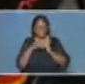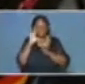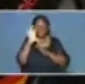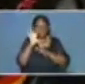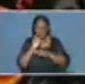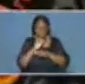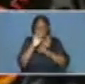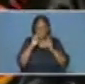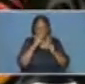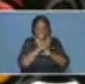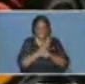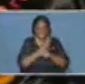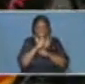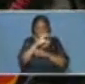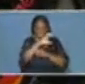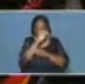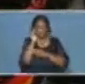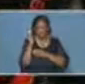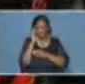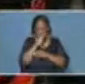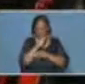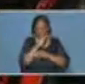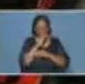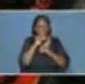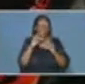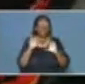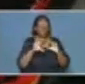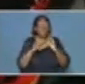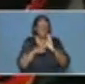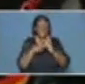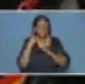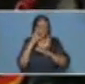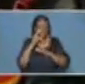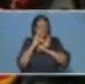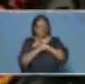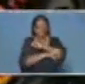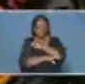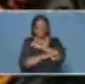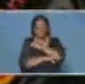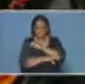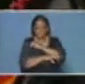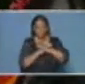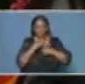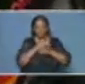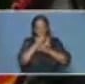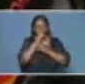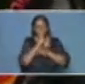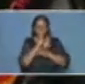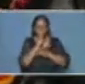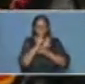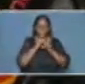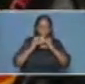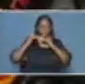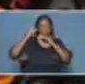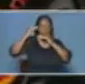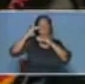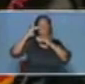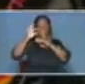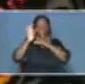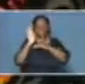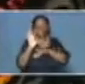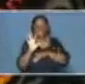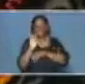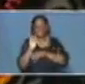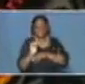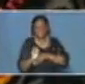anniversary of independence. Do this for the country. Let's make this a target to get back up to that 95%